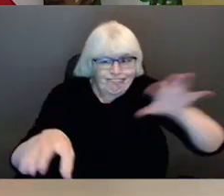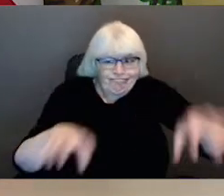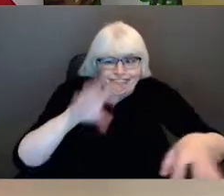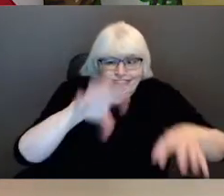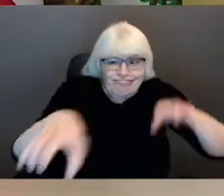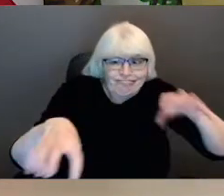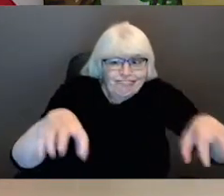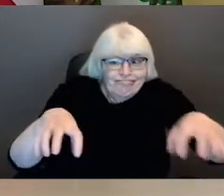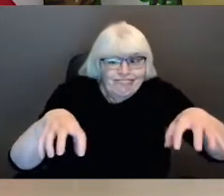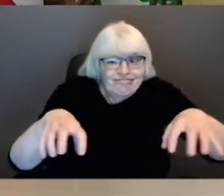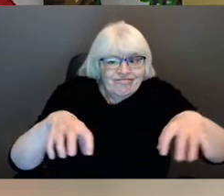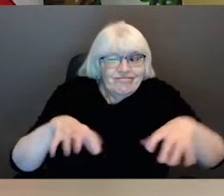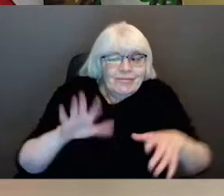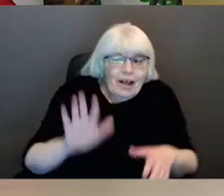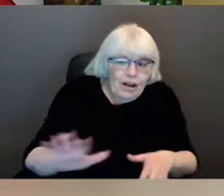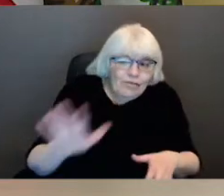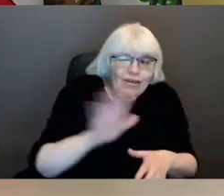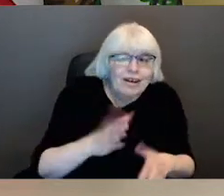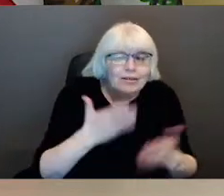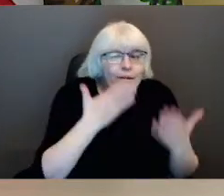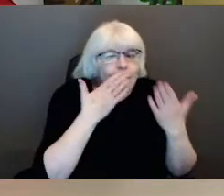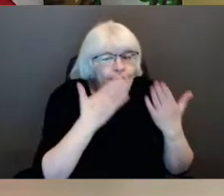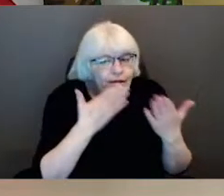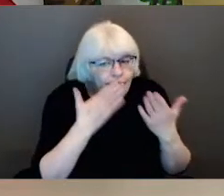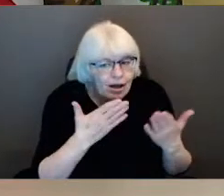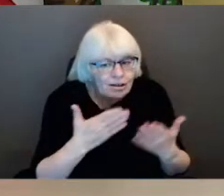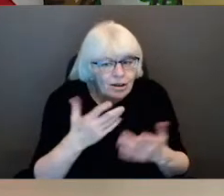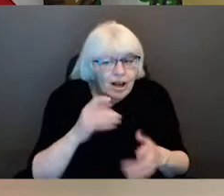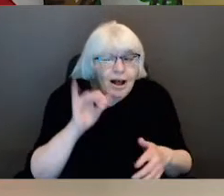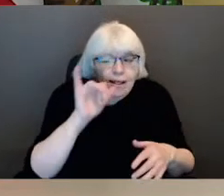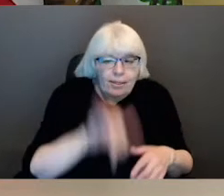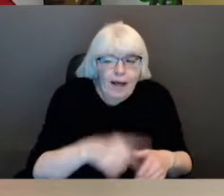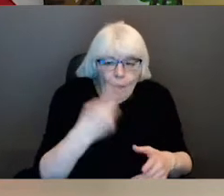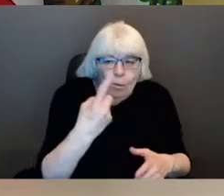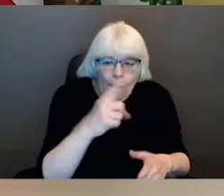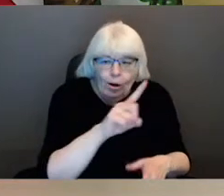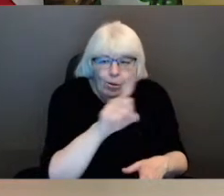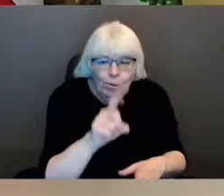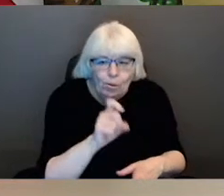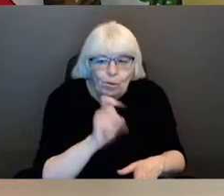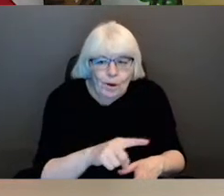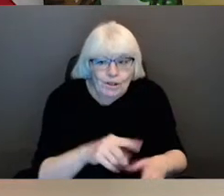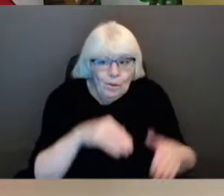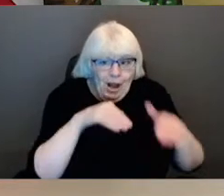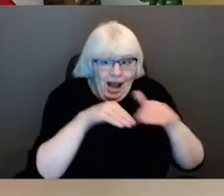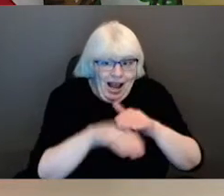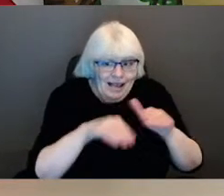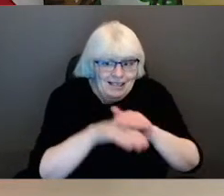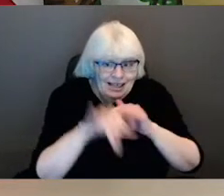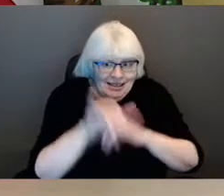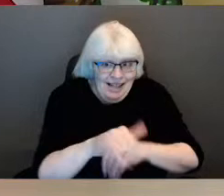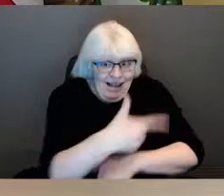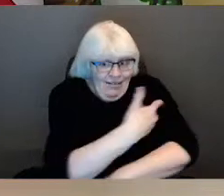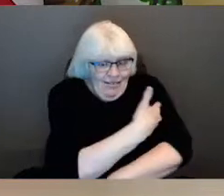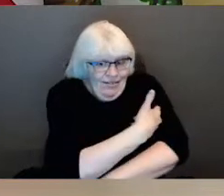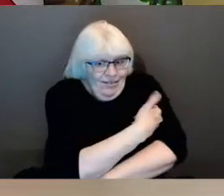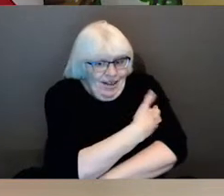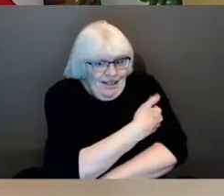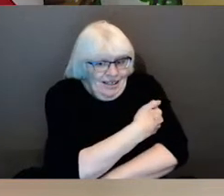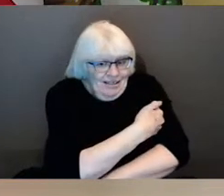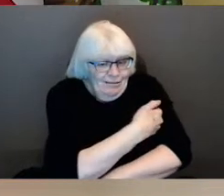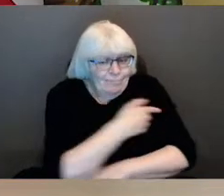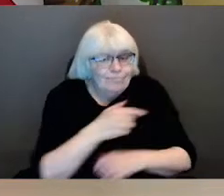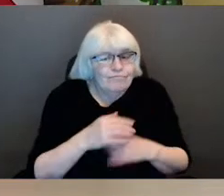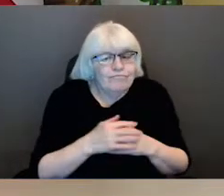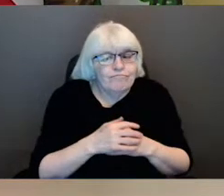Thank you. Yeah, that was one of the questions that I won't ask is access to vaccines at the ends of the island for kids. Well, perhaps I will ask.